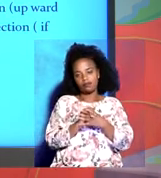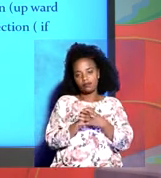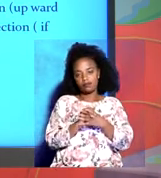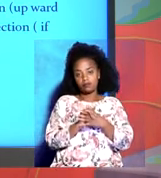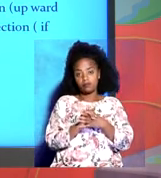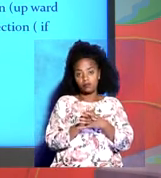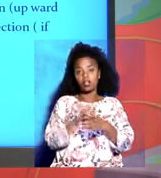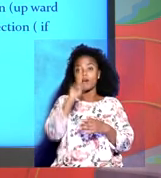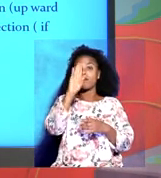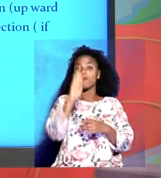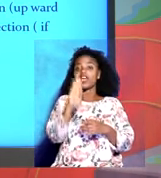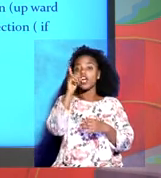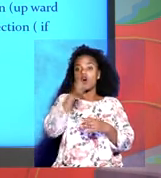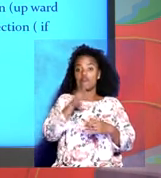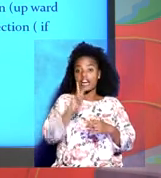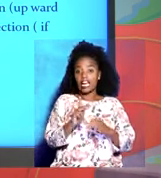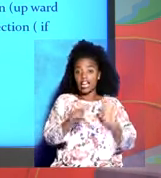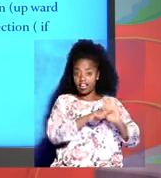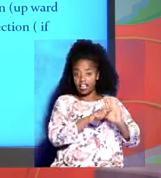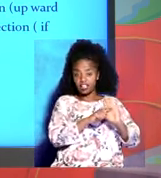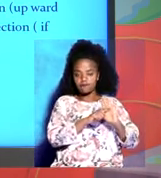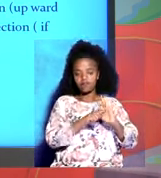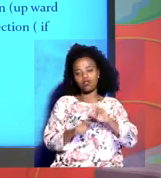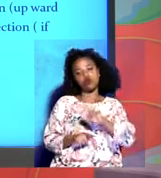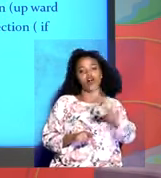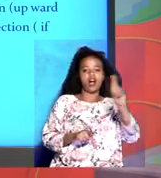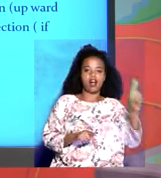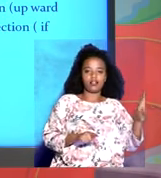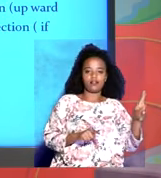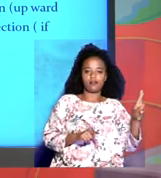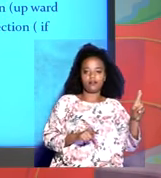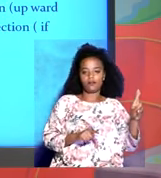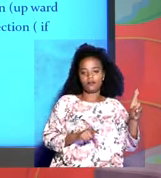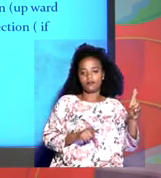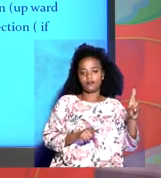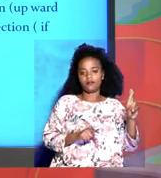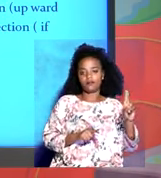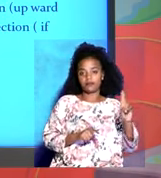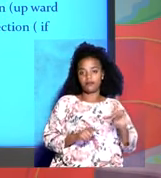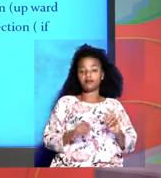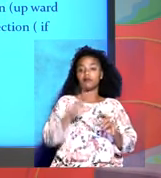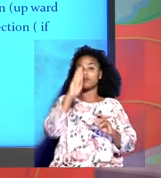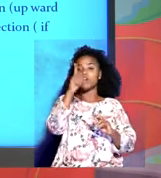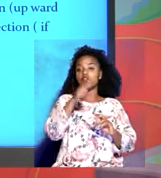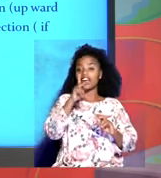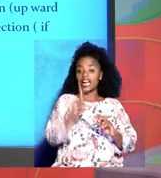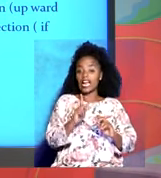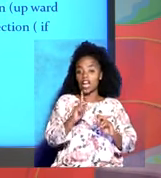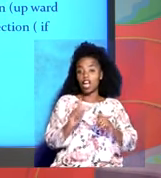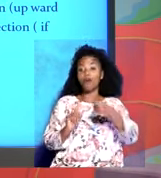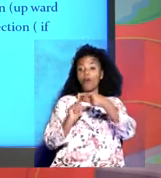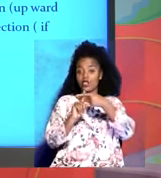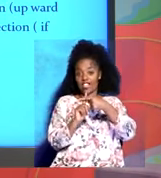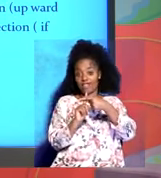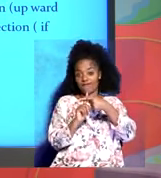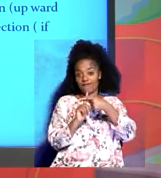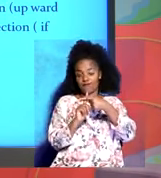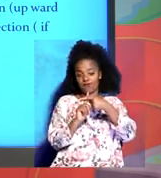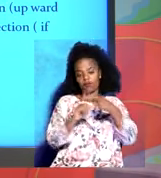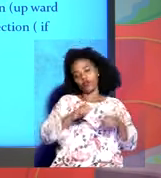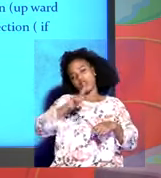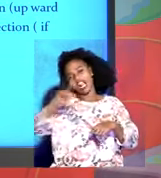If b over k is negative, you shift to the right. If b over k is positive, you shift this